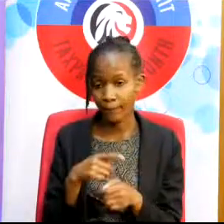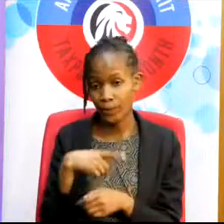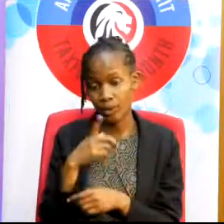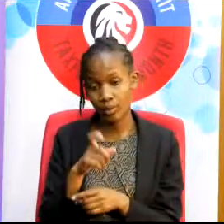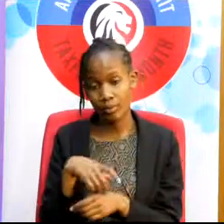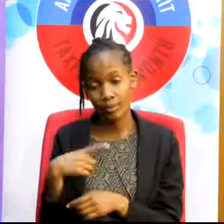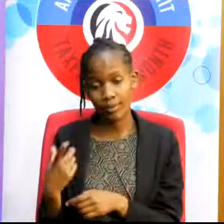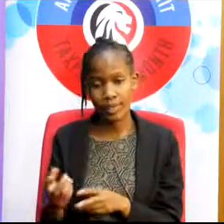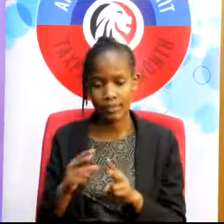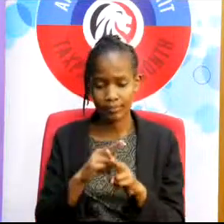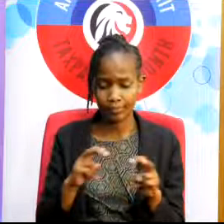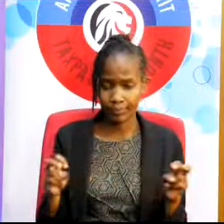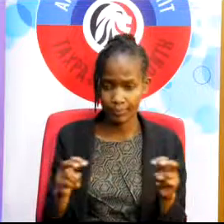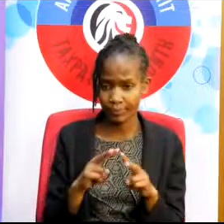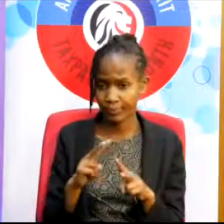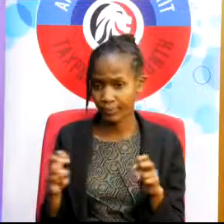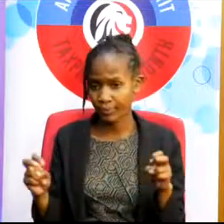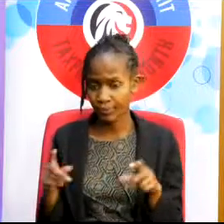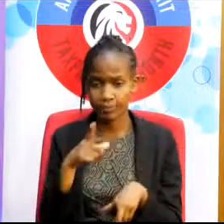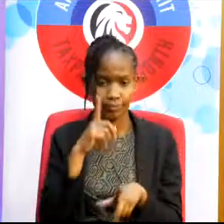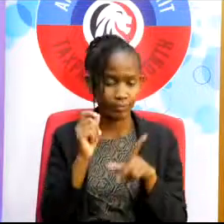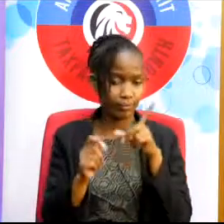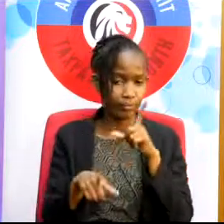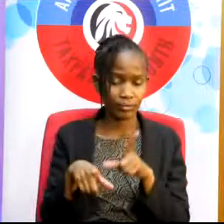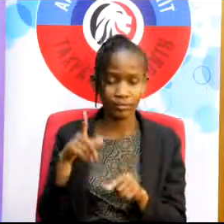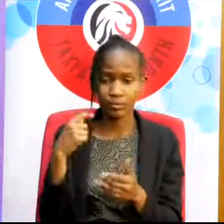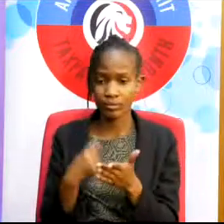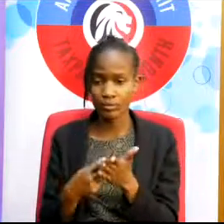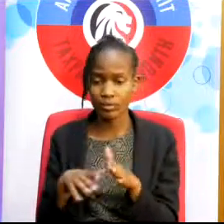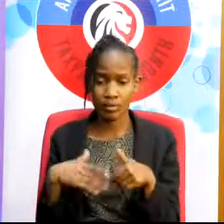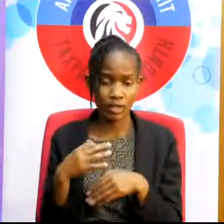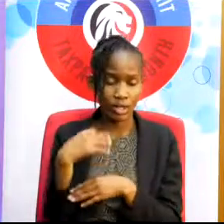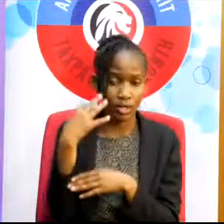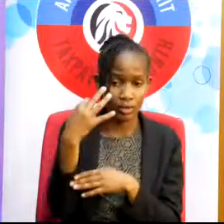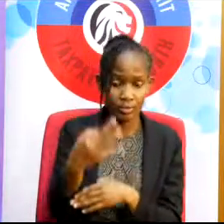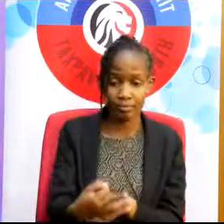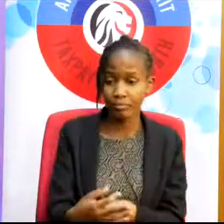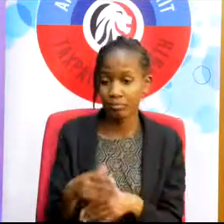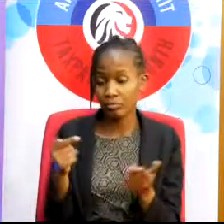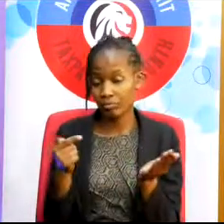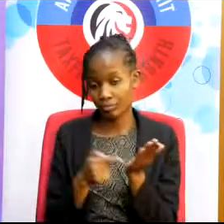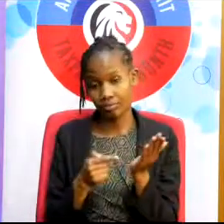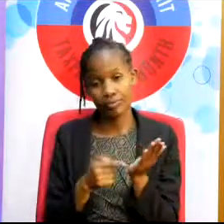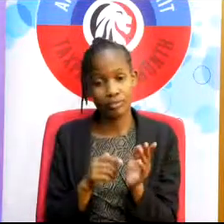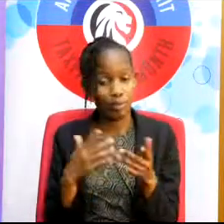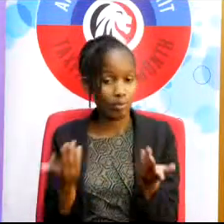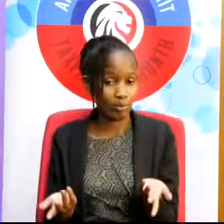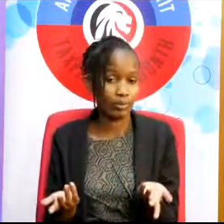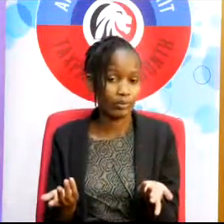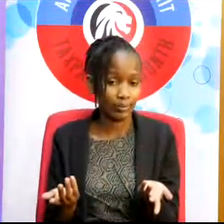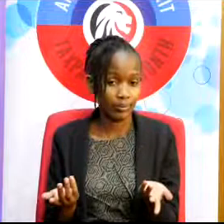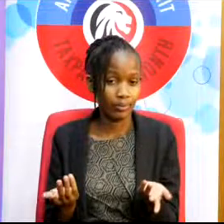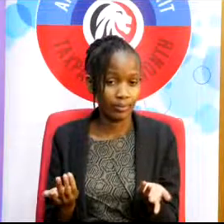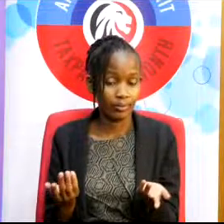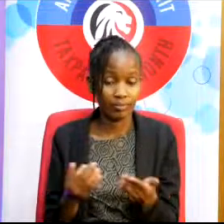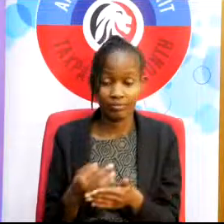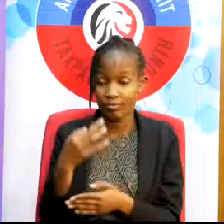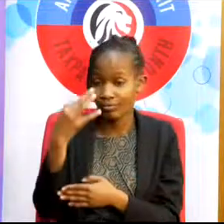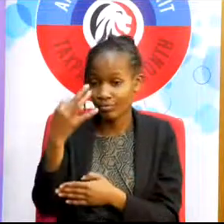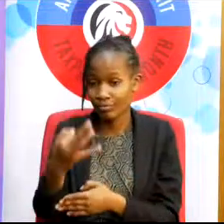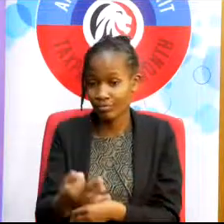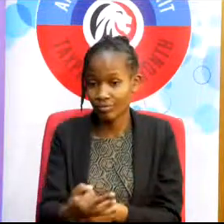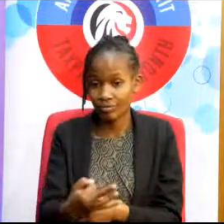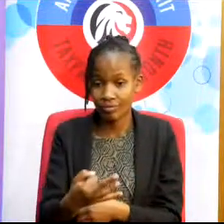and analyze a tax structure? Or is the future tax official a technology person? Is the future